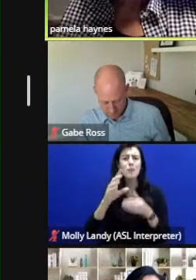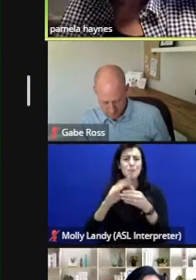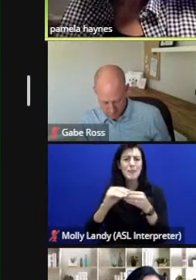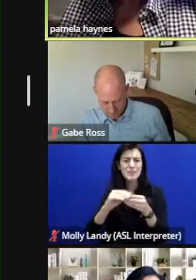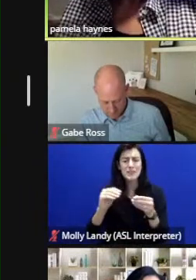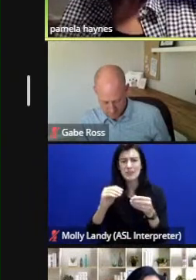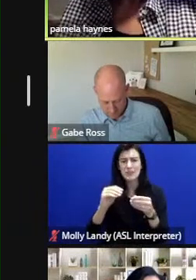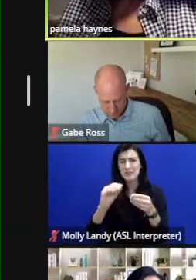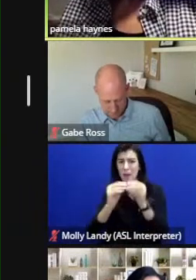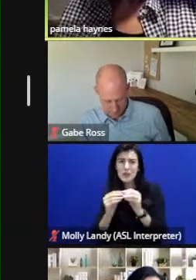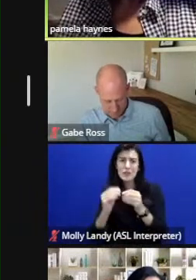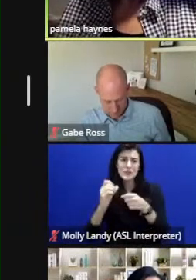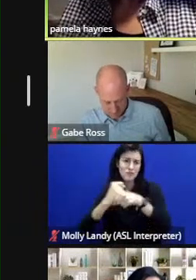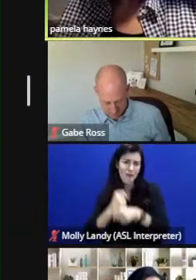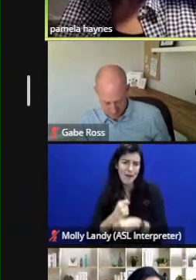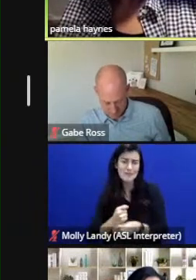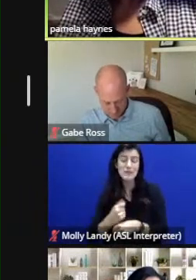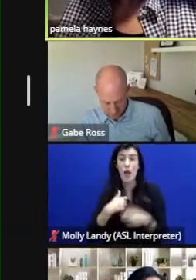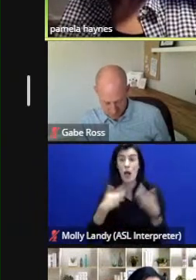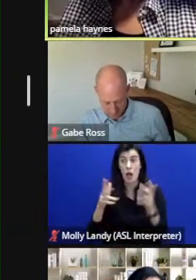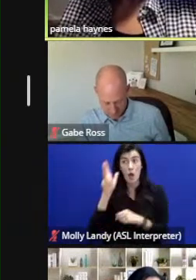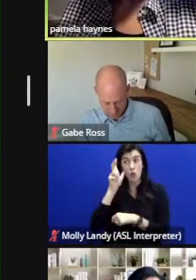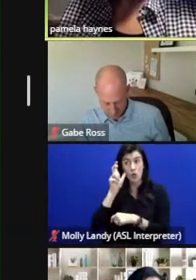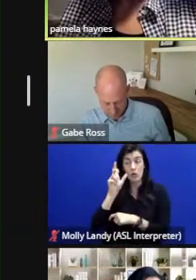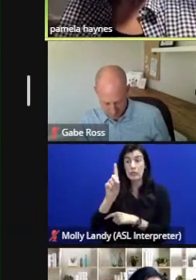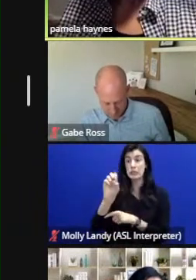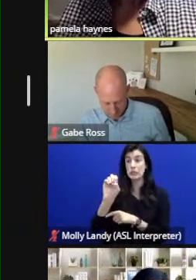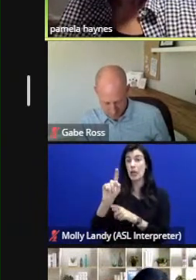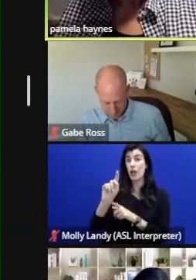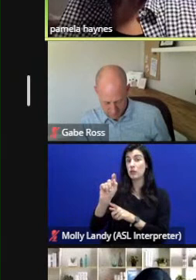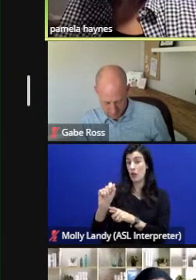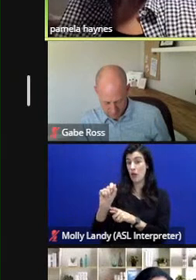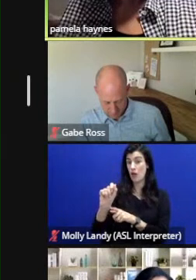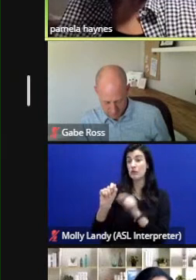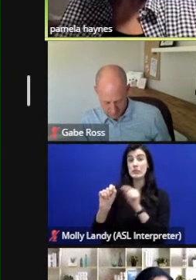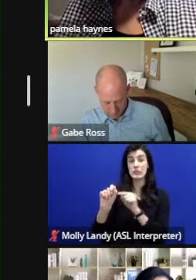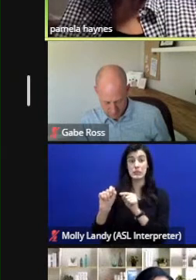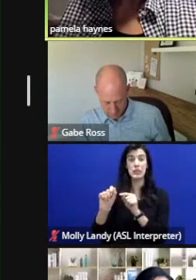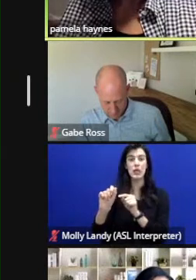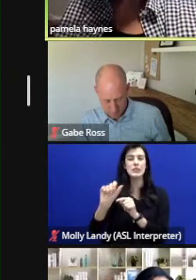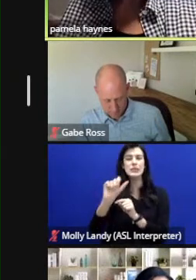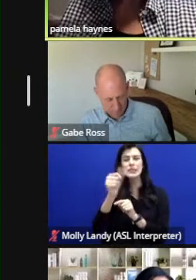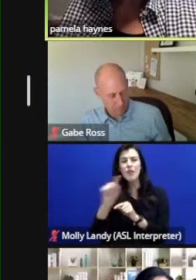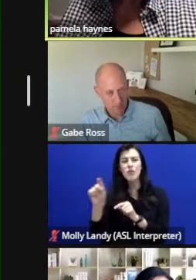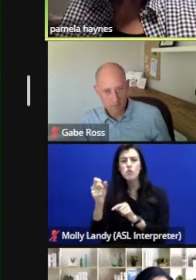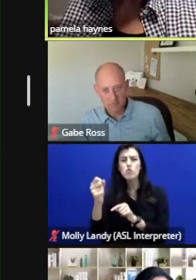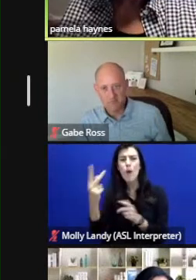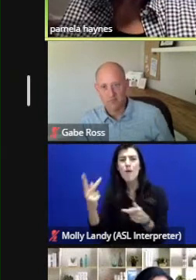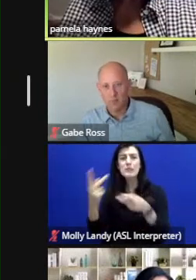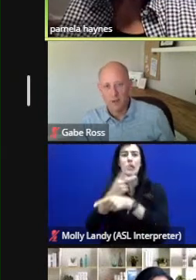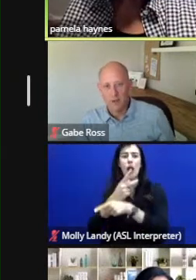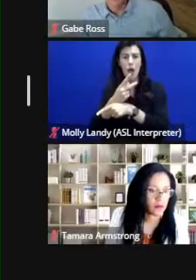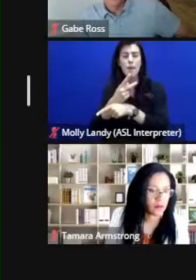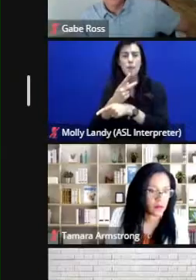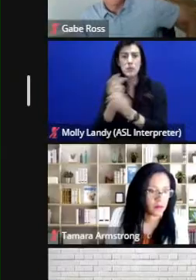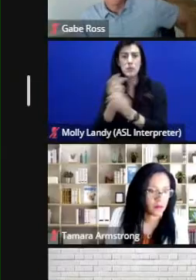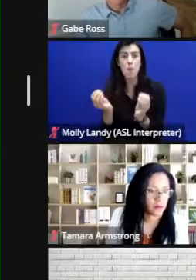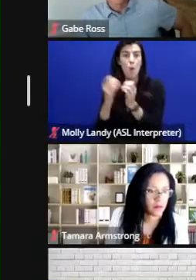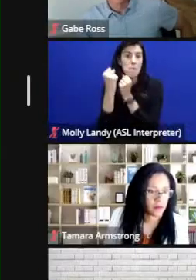the Delta variant is 10 to 12 times more potent